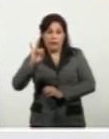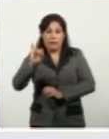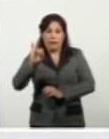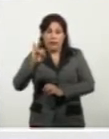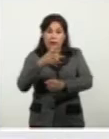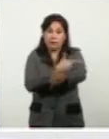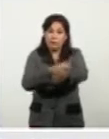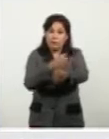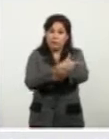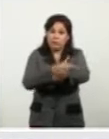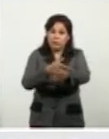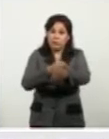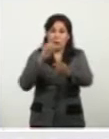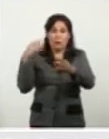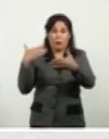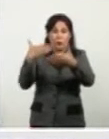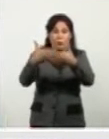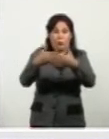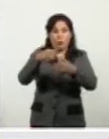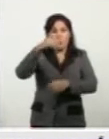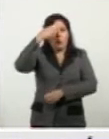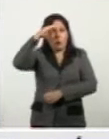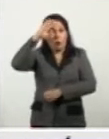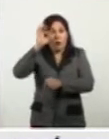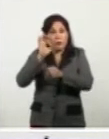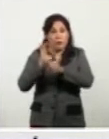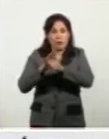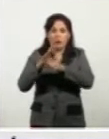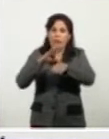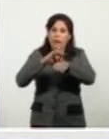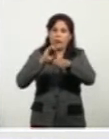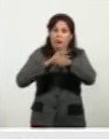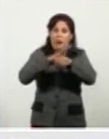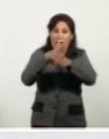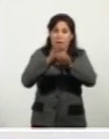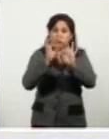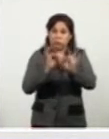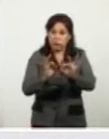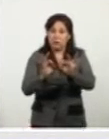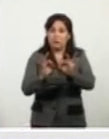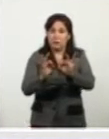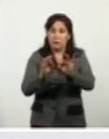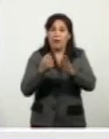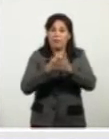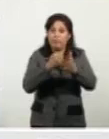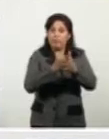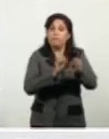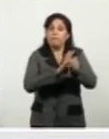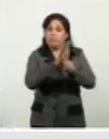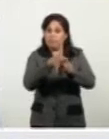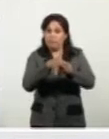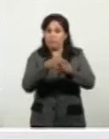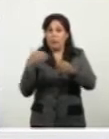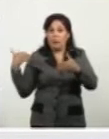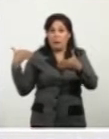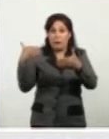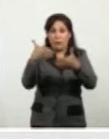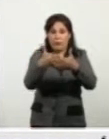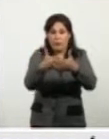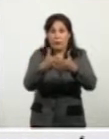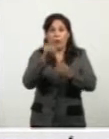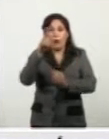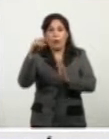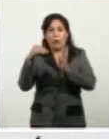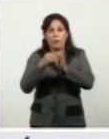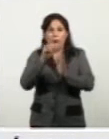and 2,083 people have tested positive, people with the virus and COVID-19.